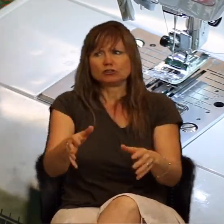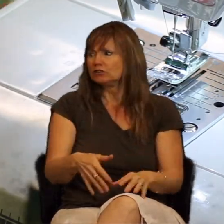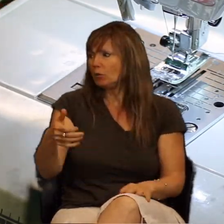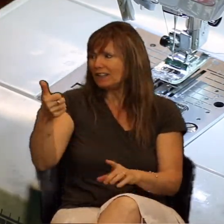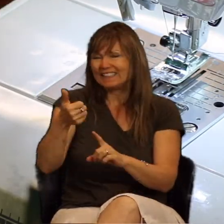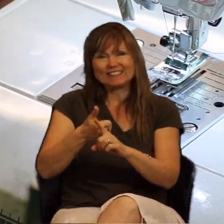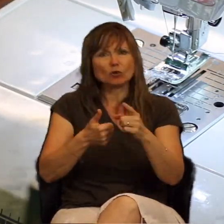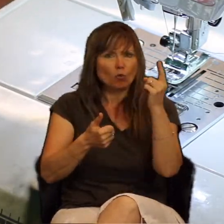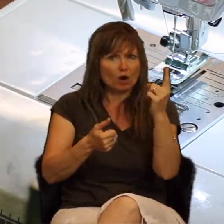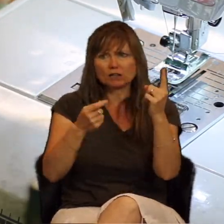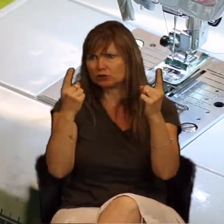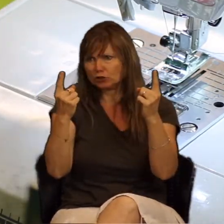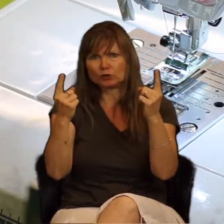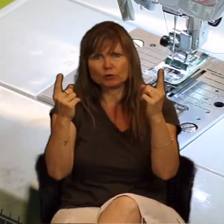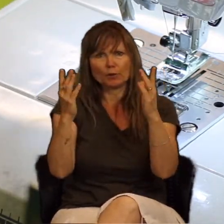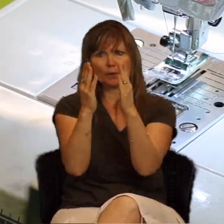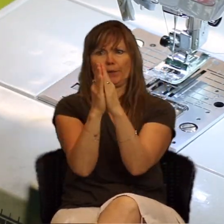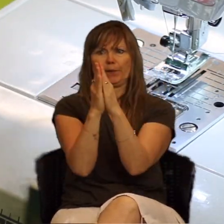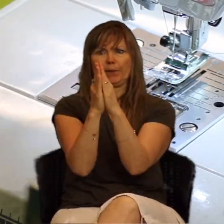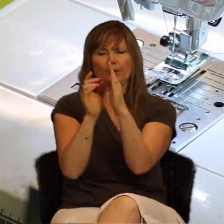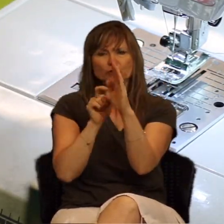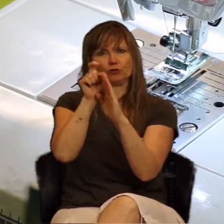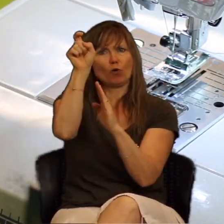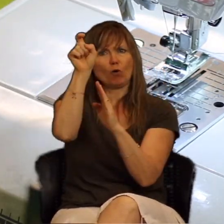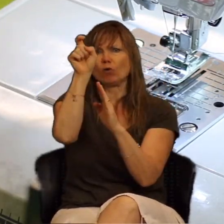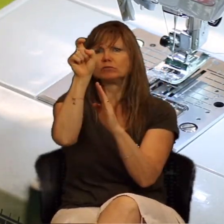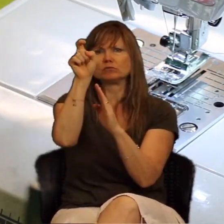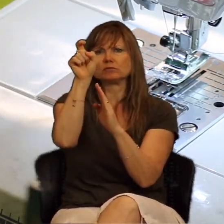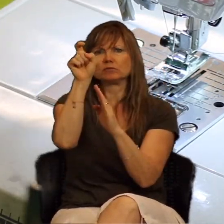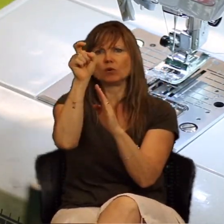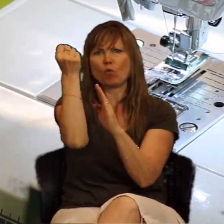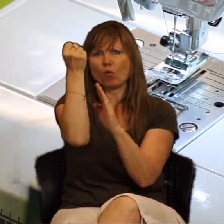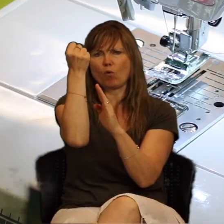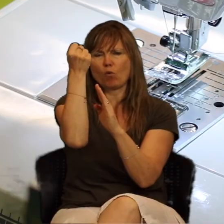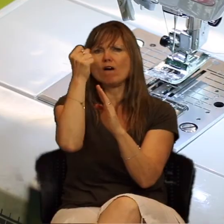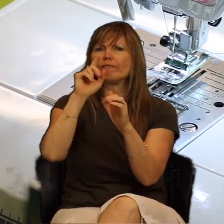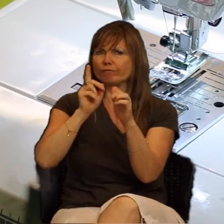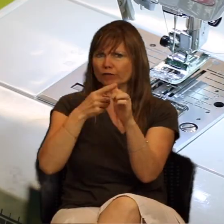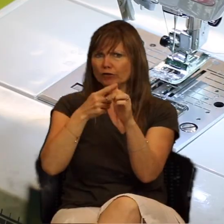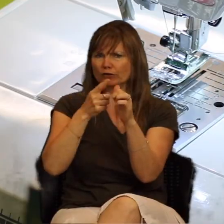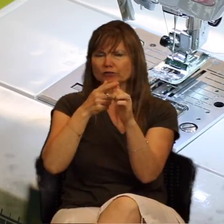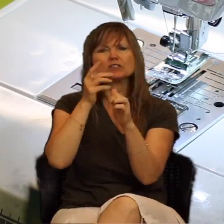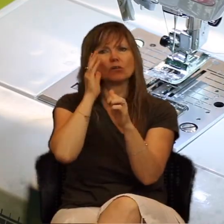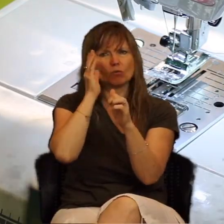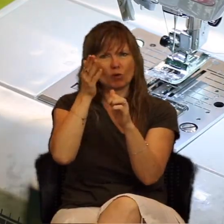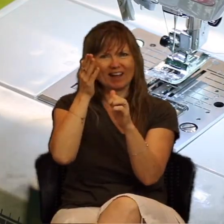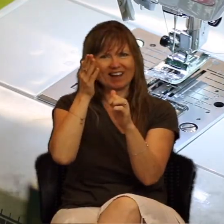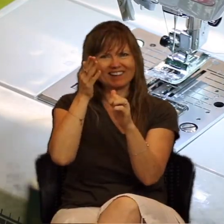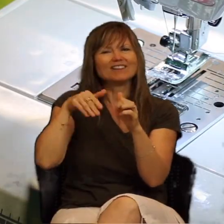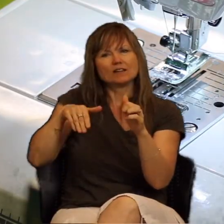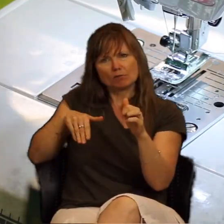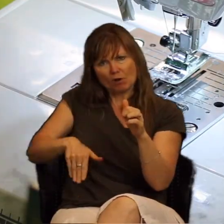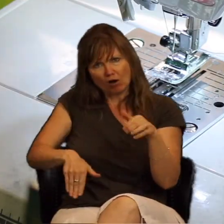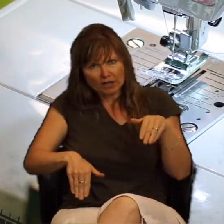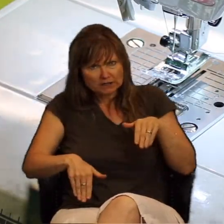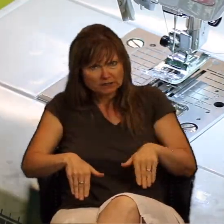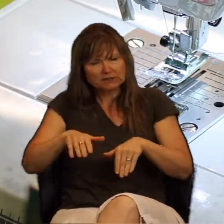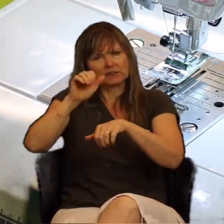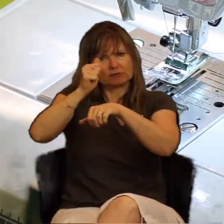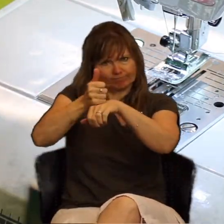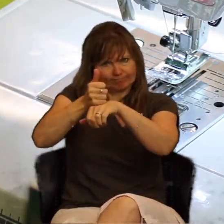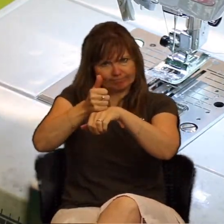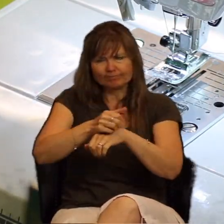panel. So before we get to the part where we're sewing the pieces together, that's when we're going to put in our